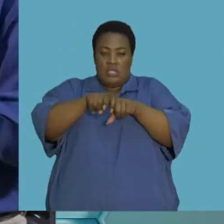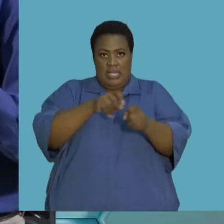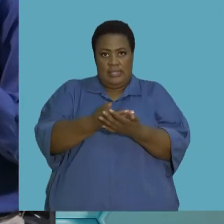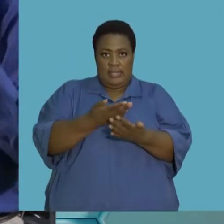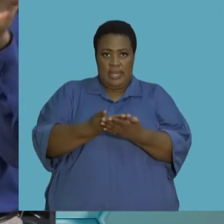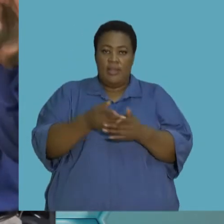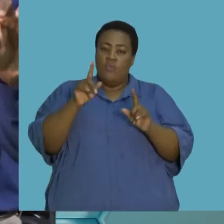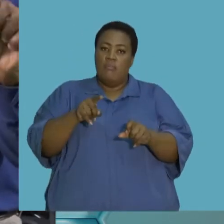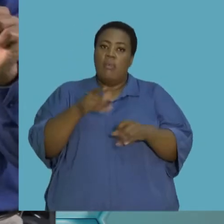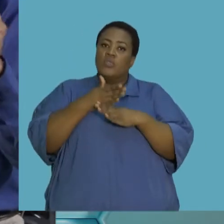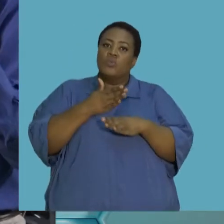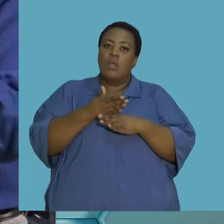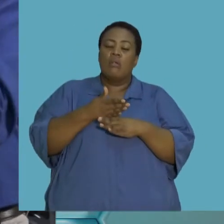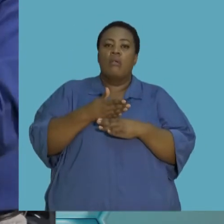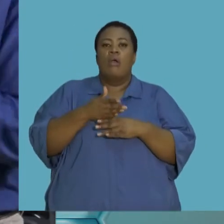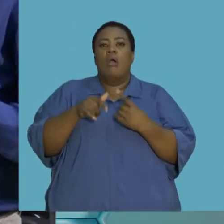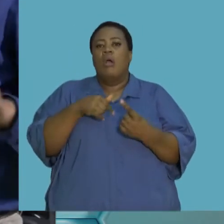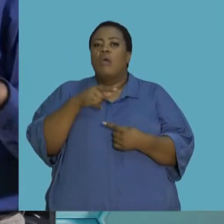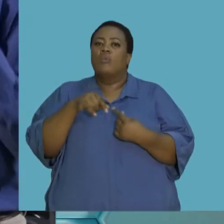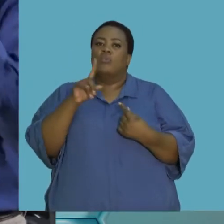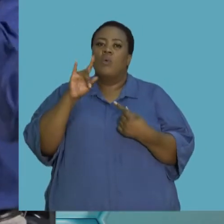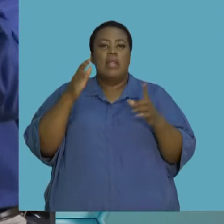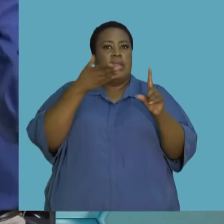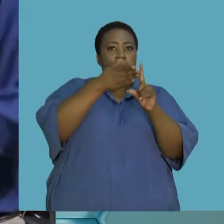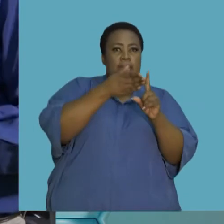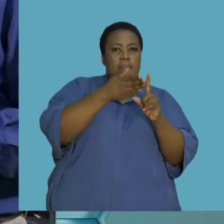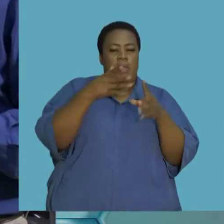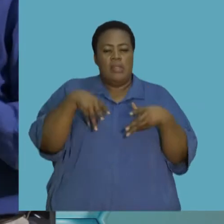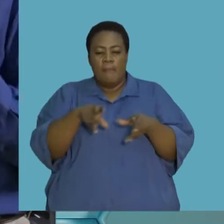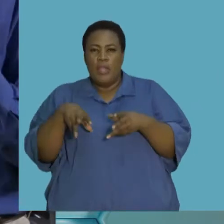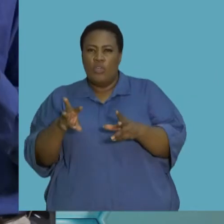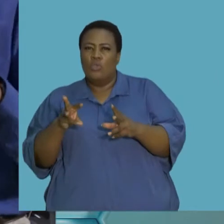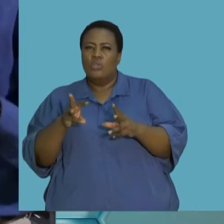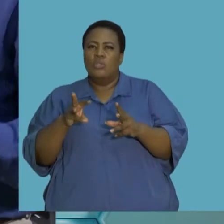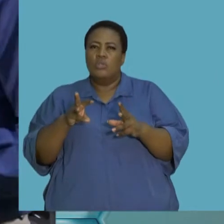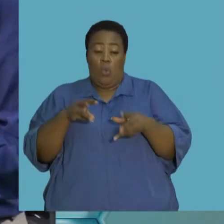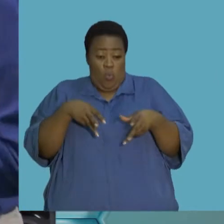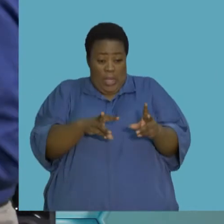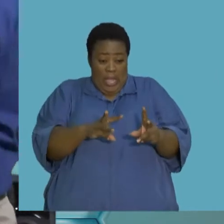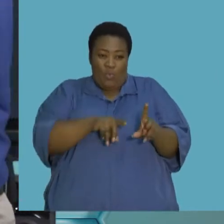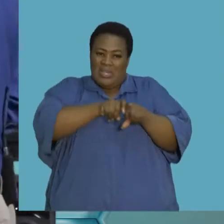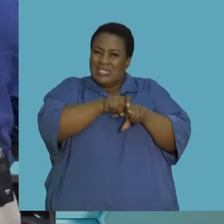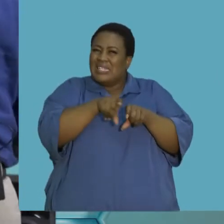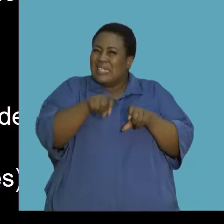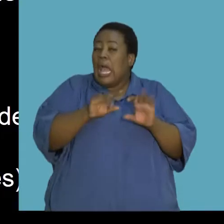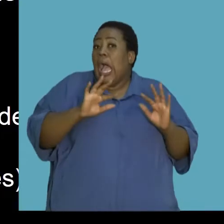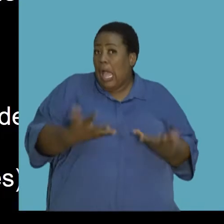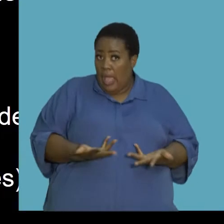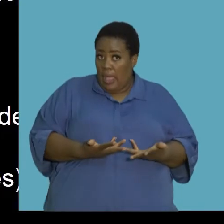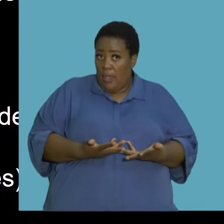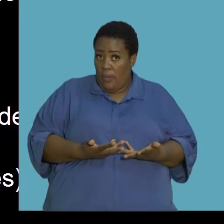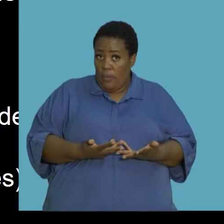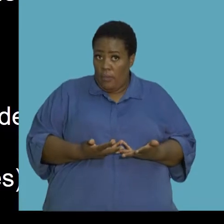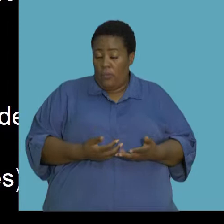work around an aim and then a method to test that. So that's a statement that I predict that plants will grow